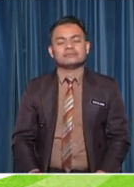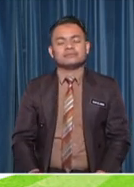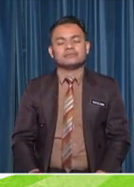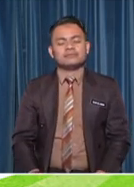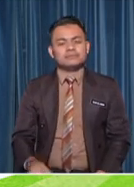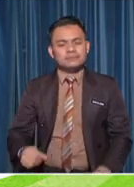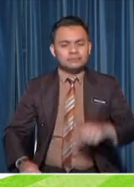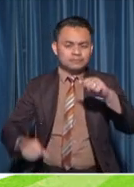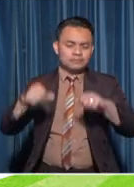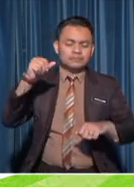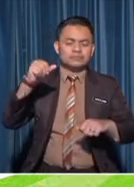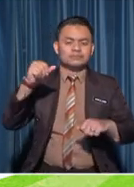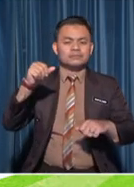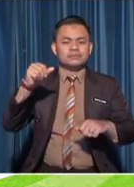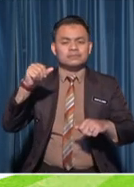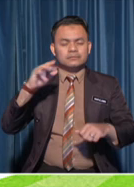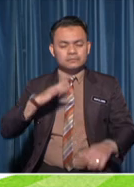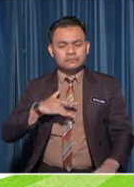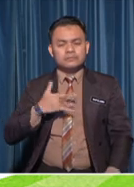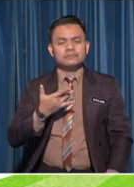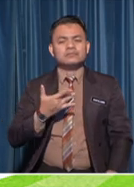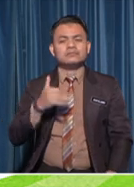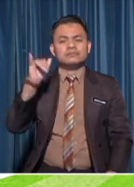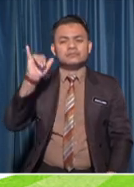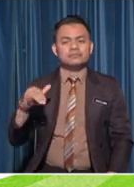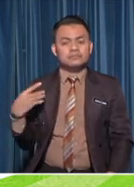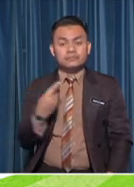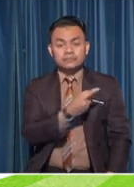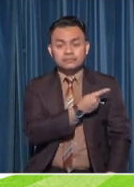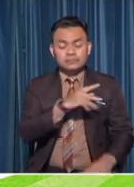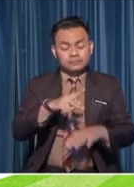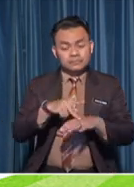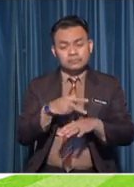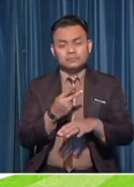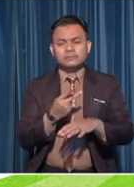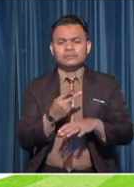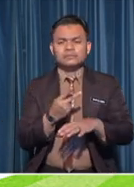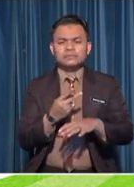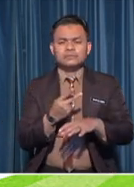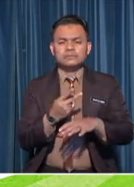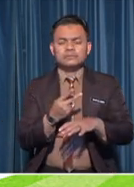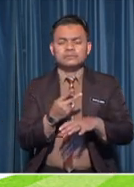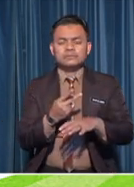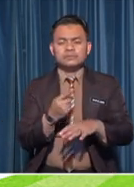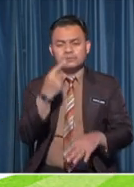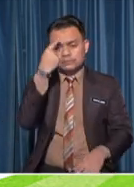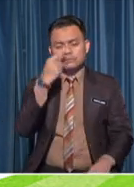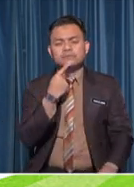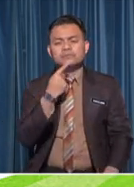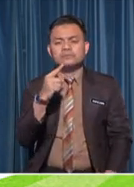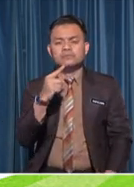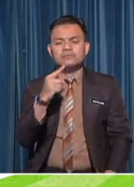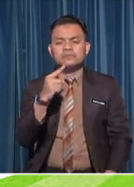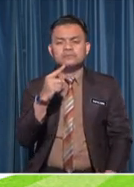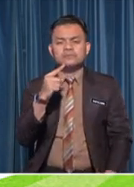Which of your senses will you use to tell that someone is wearing